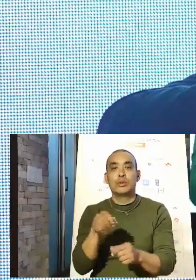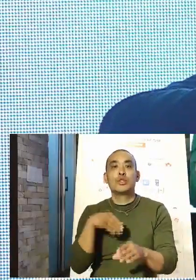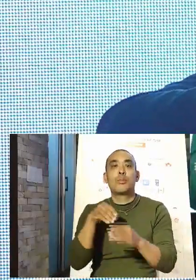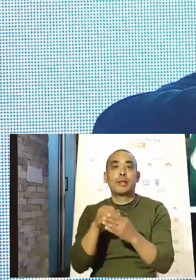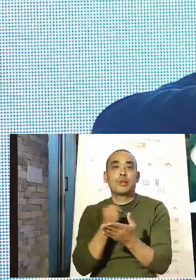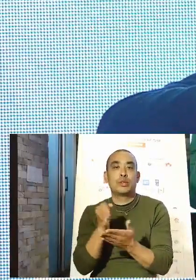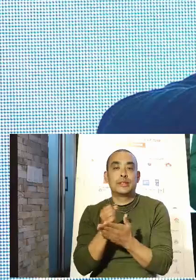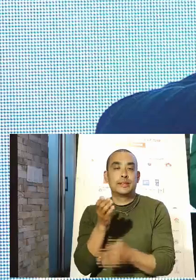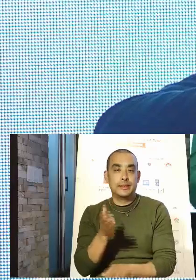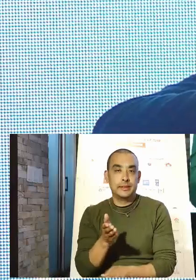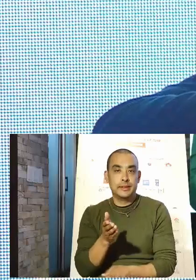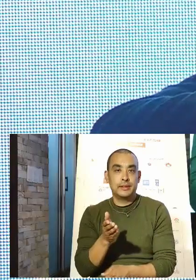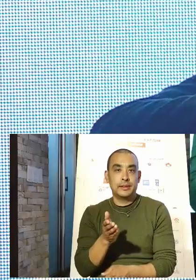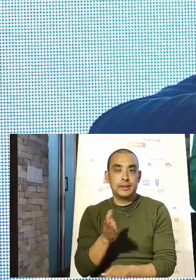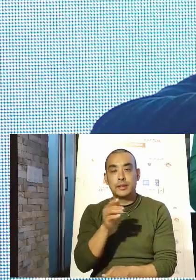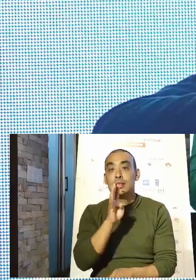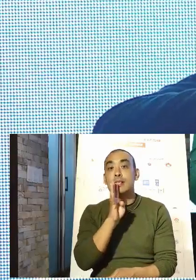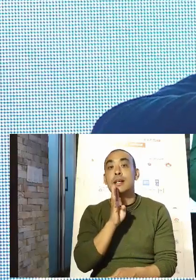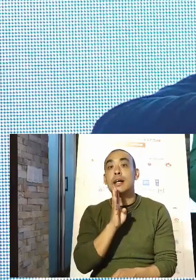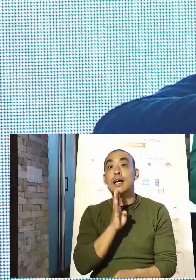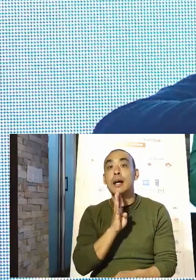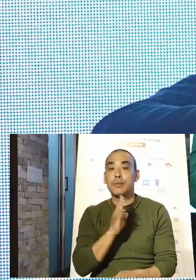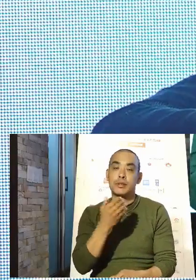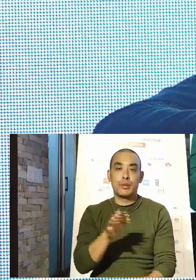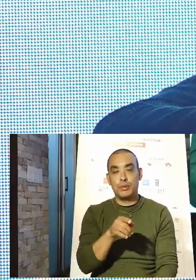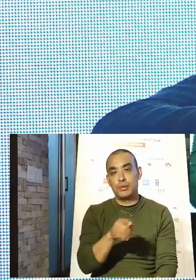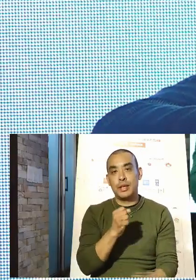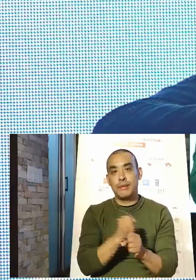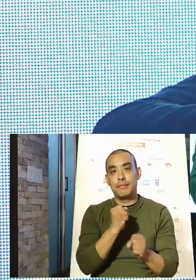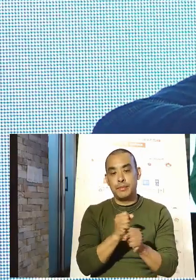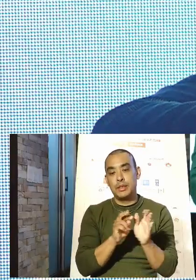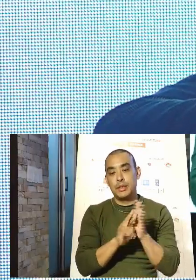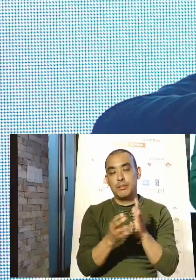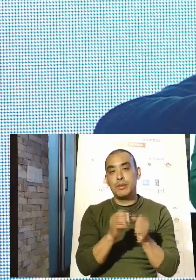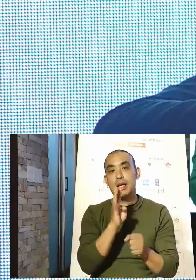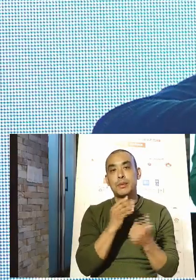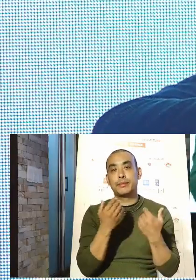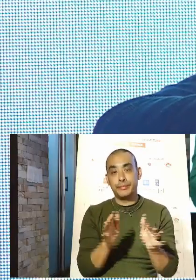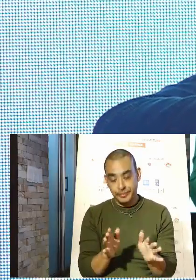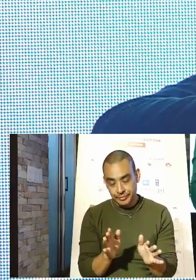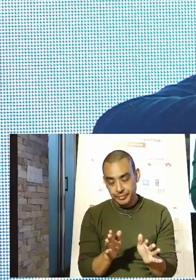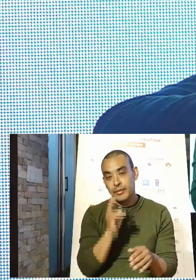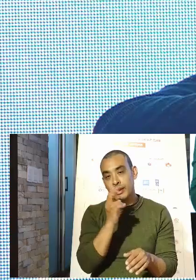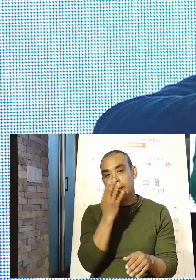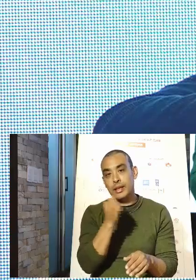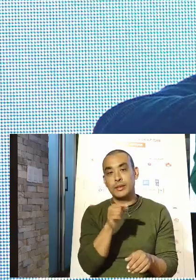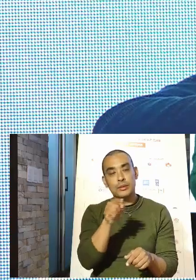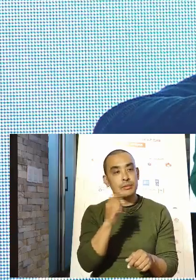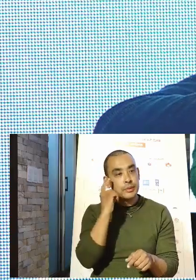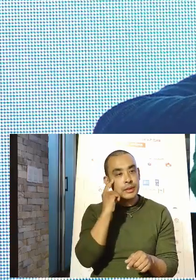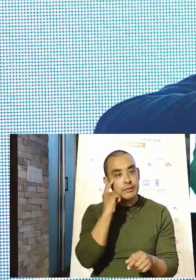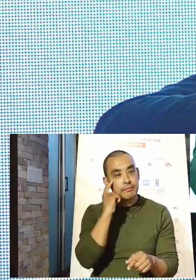how gradually, almost it took us 4 years to get this result only. So we can't do things